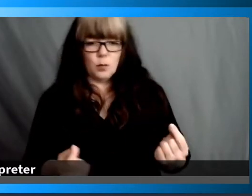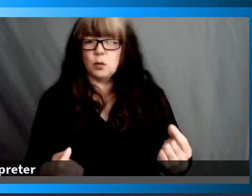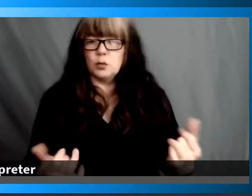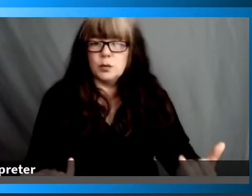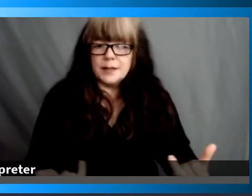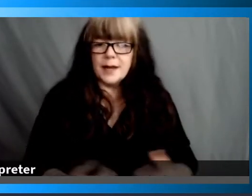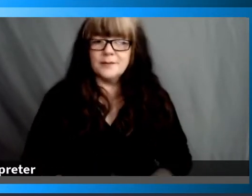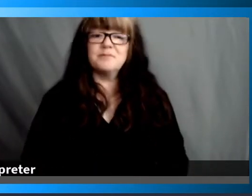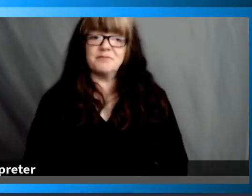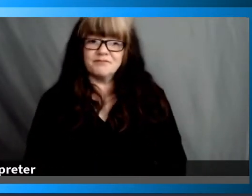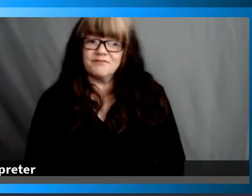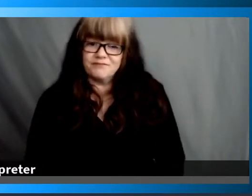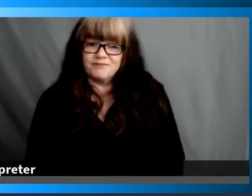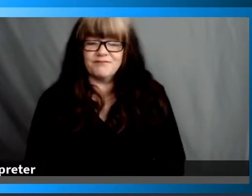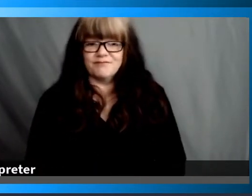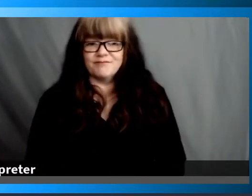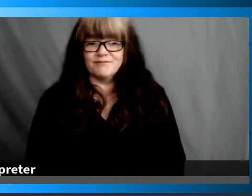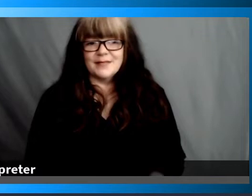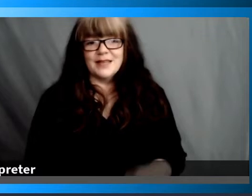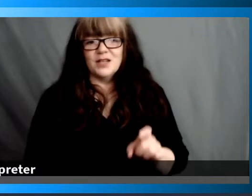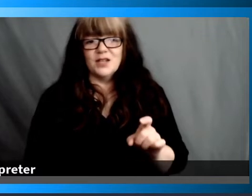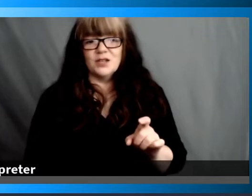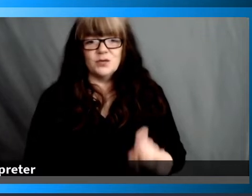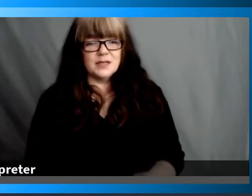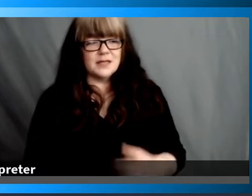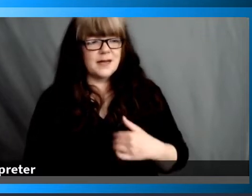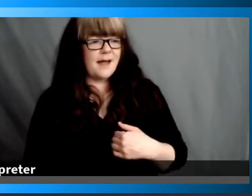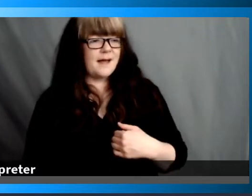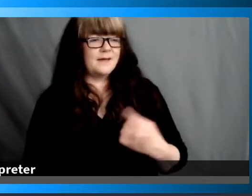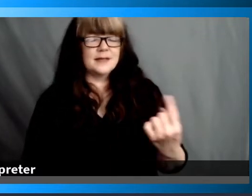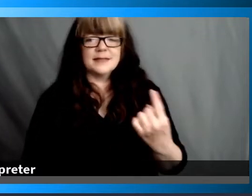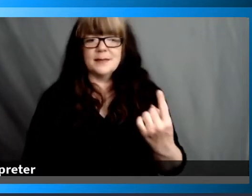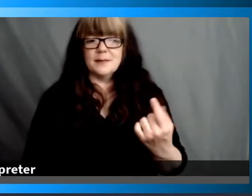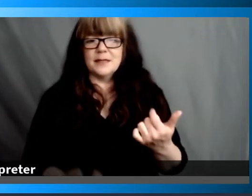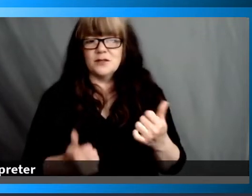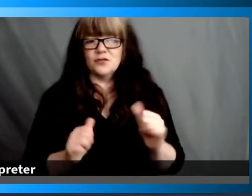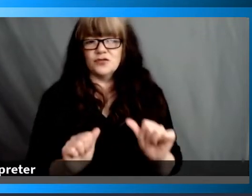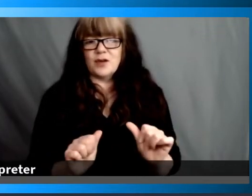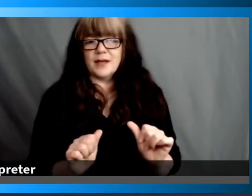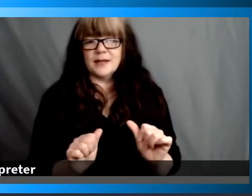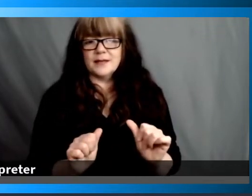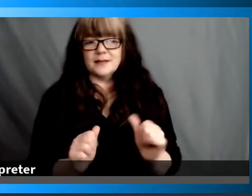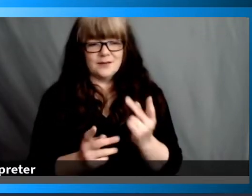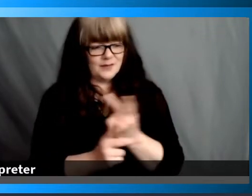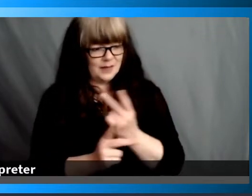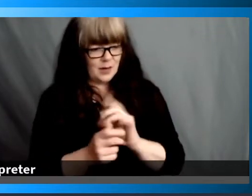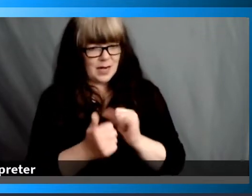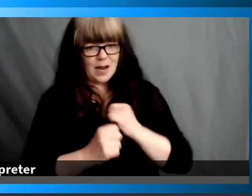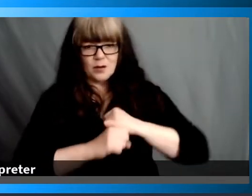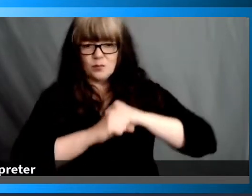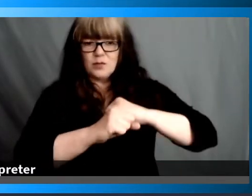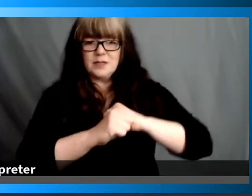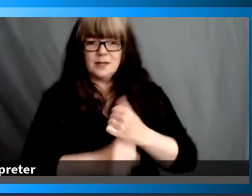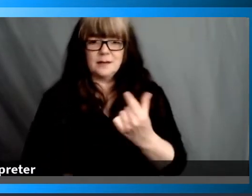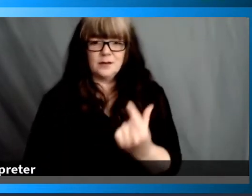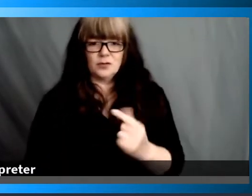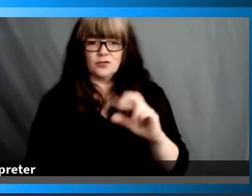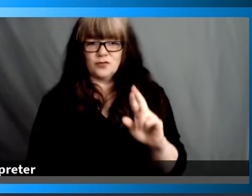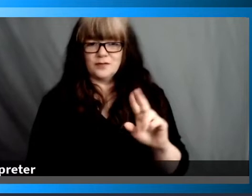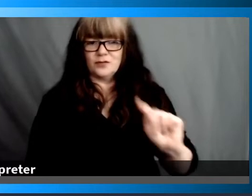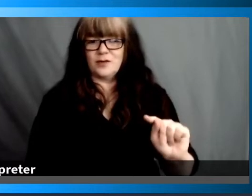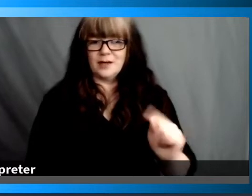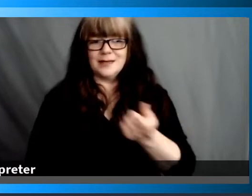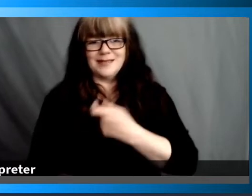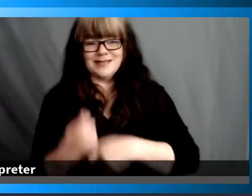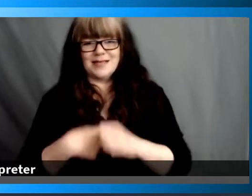know? Like there has to be somebody like trying to determine how to protect the Ghost River Triangle instead of just protecting